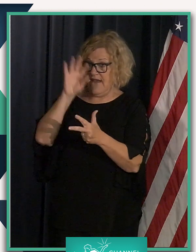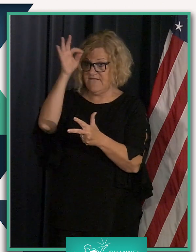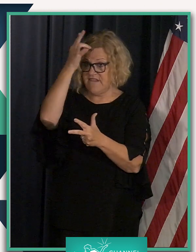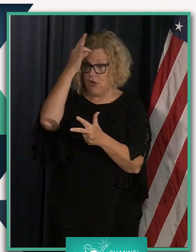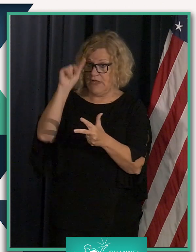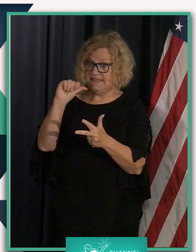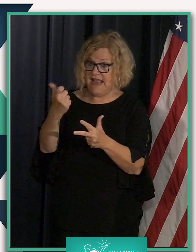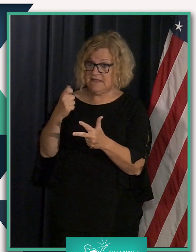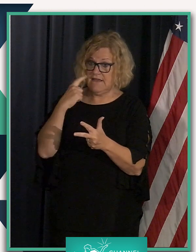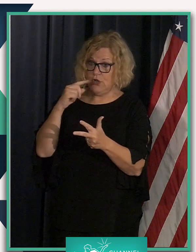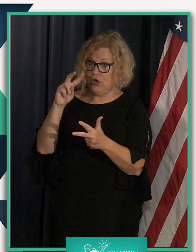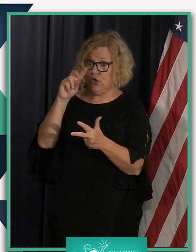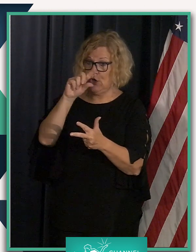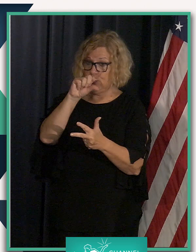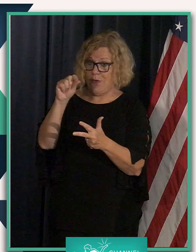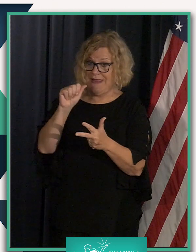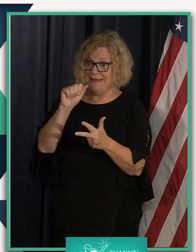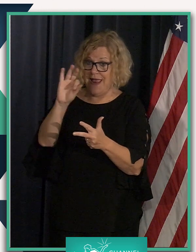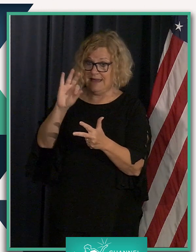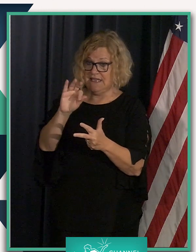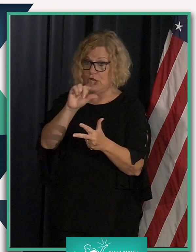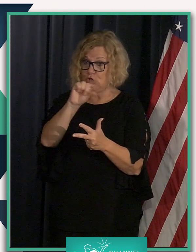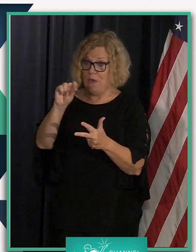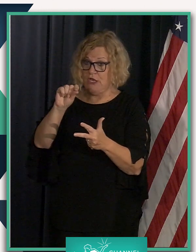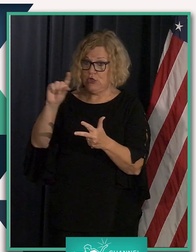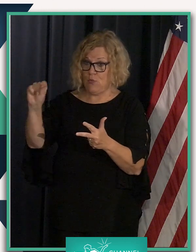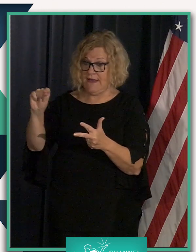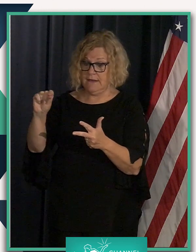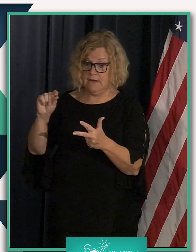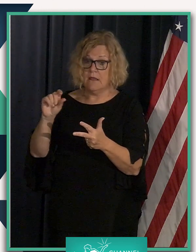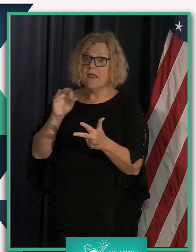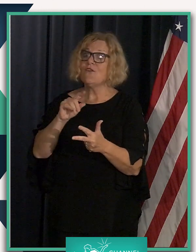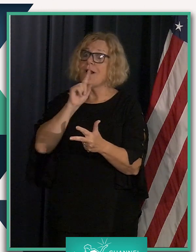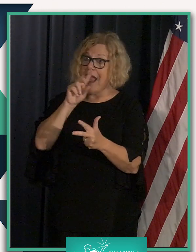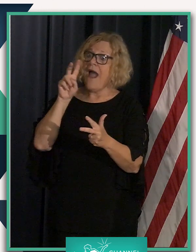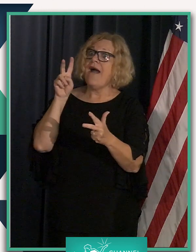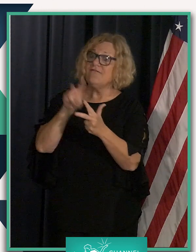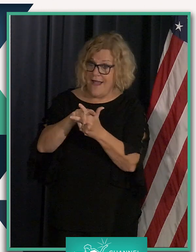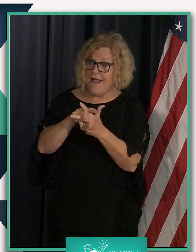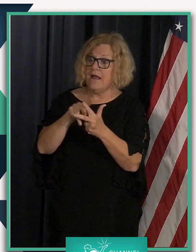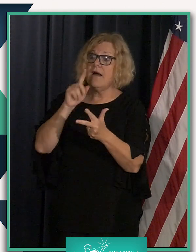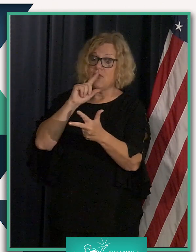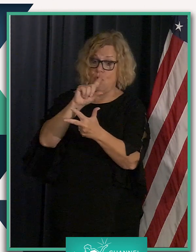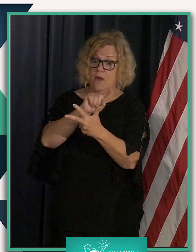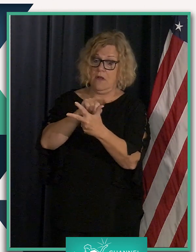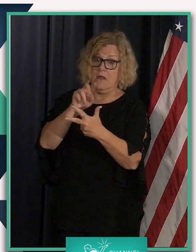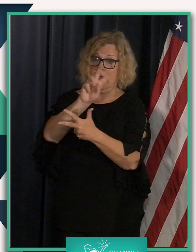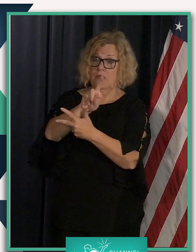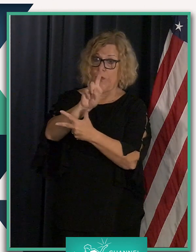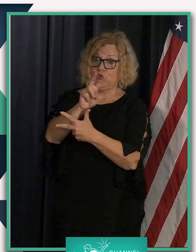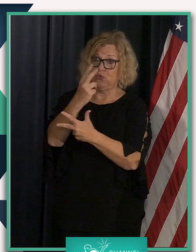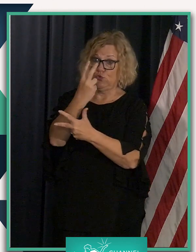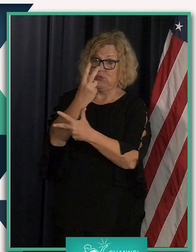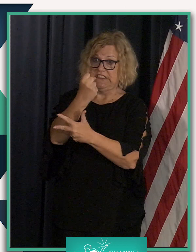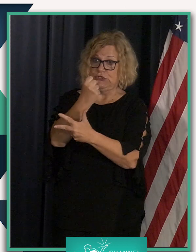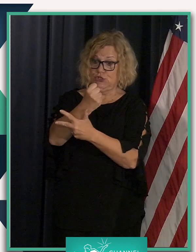income tax return for 2019 or 2020? If you actually filed an income tax return for either of those years, and did